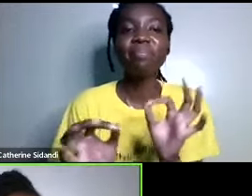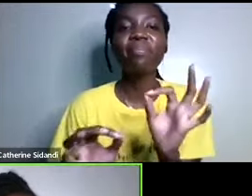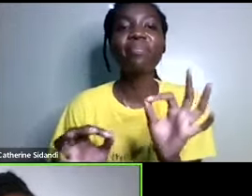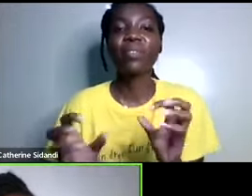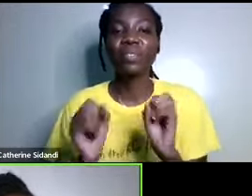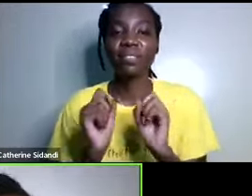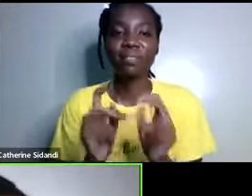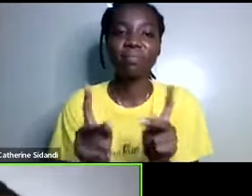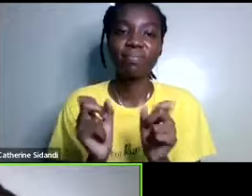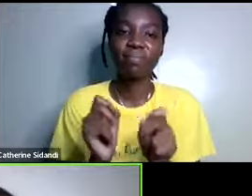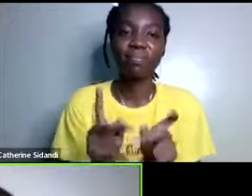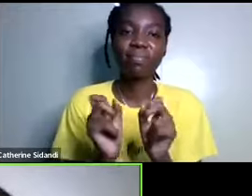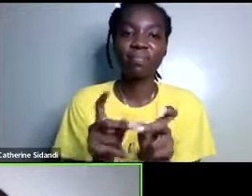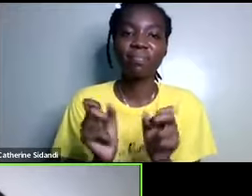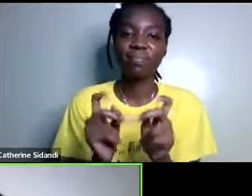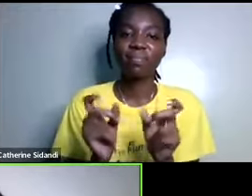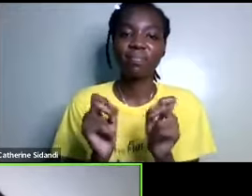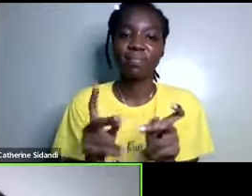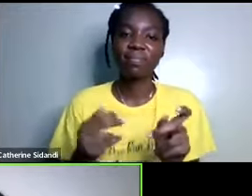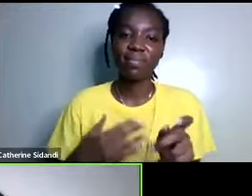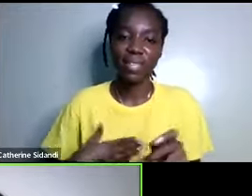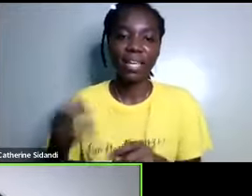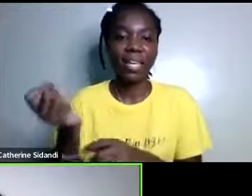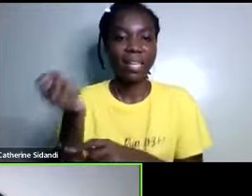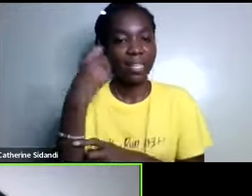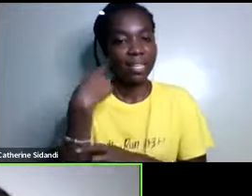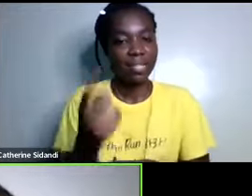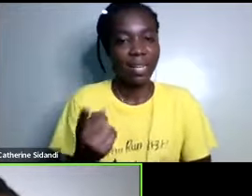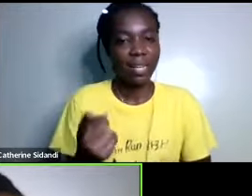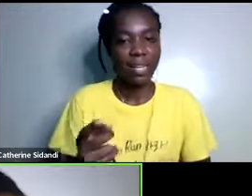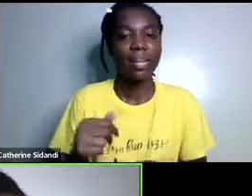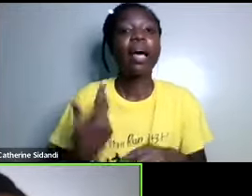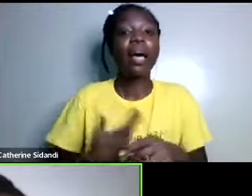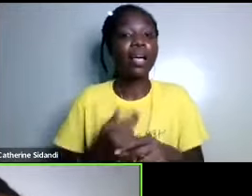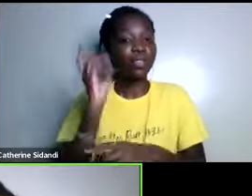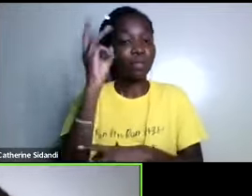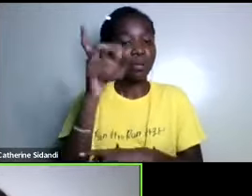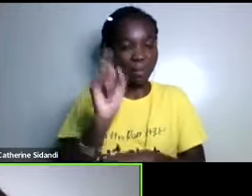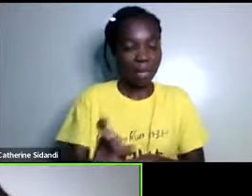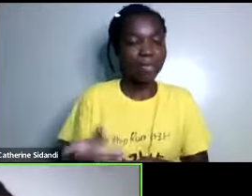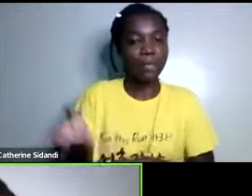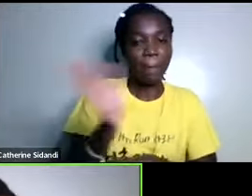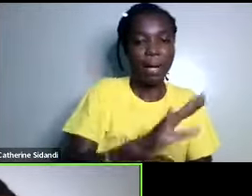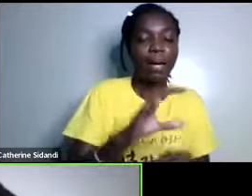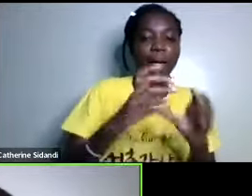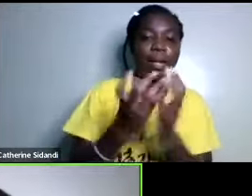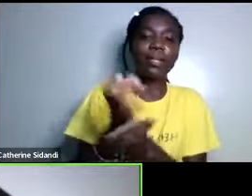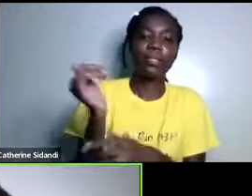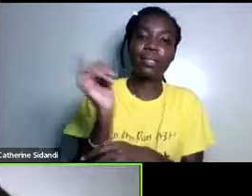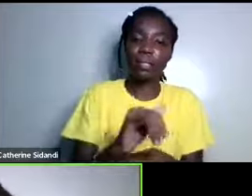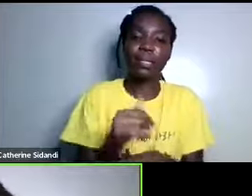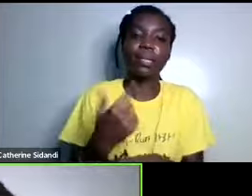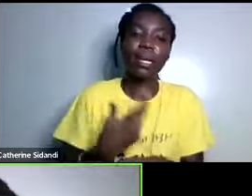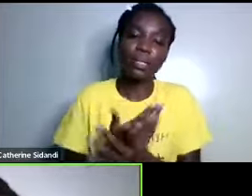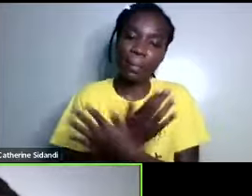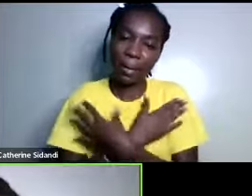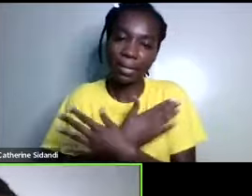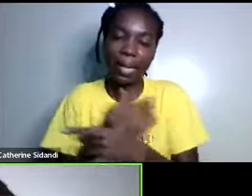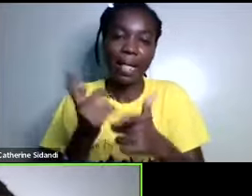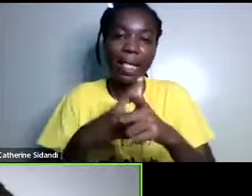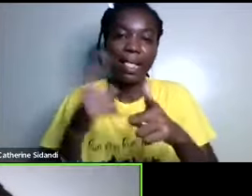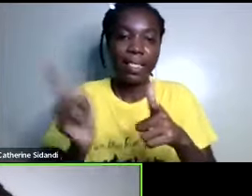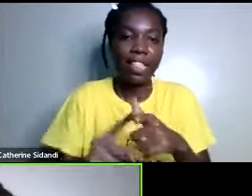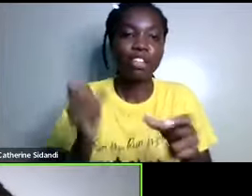okay. Now I'm beginning to understand. Shiko Shikuku, we are definitely going for this class. Bobby, we will partner and do this training now